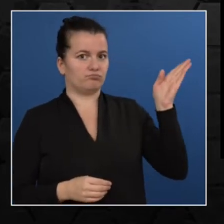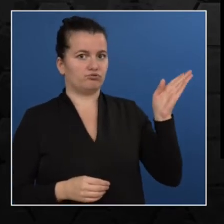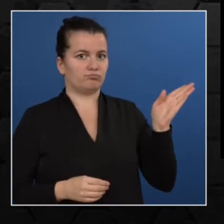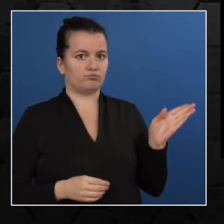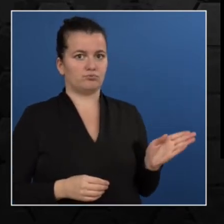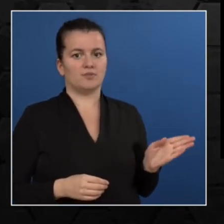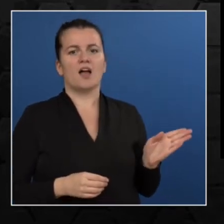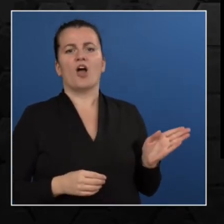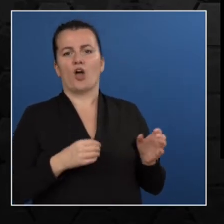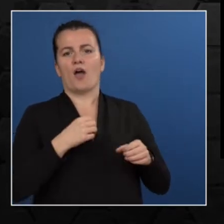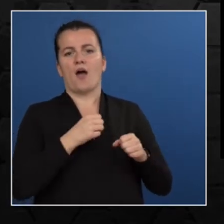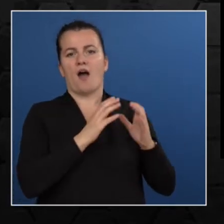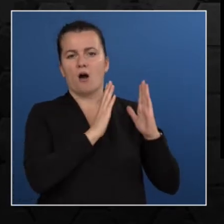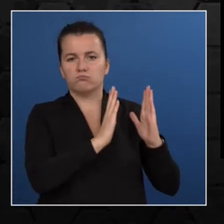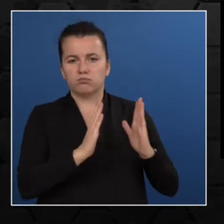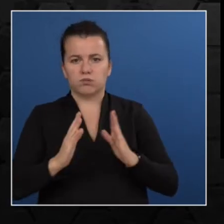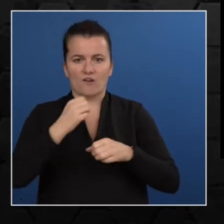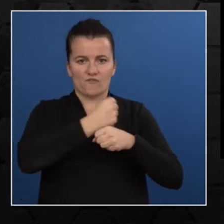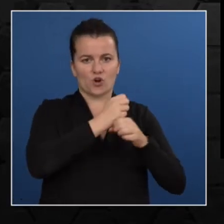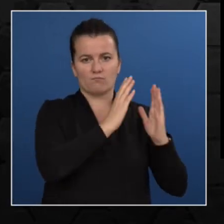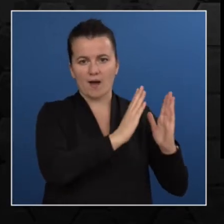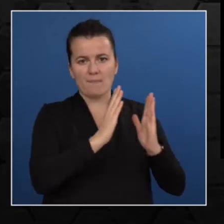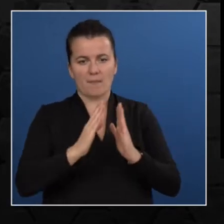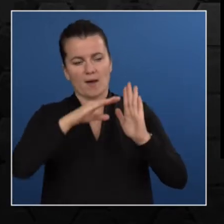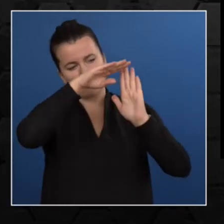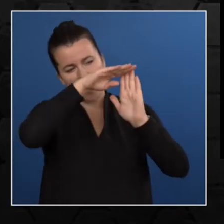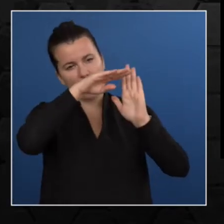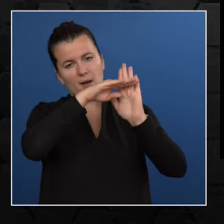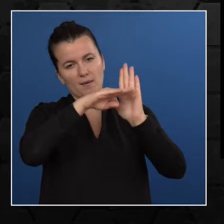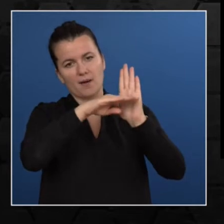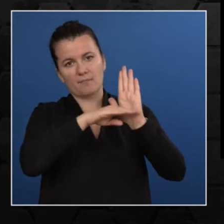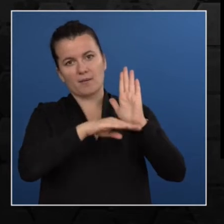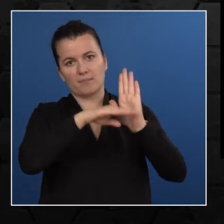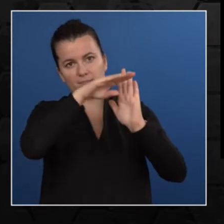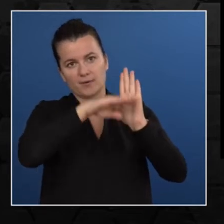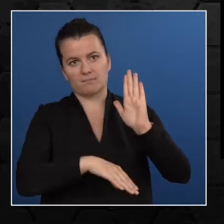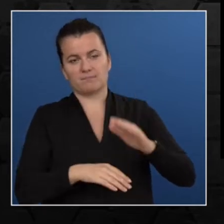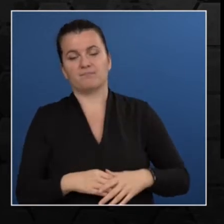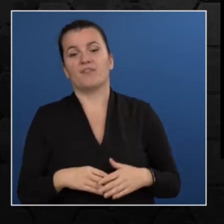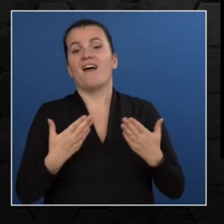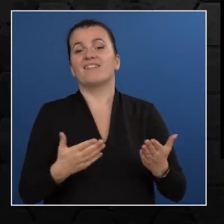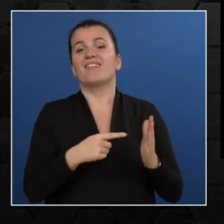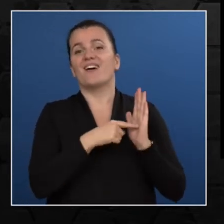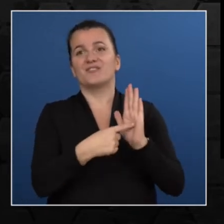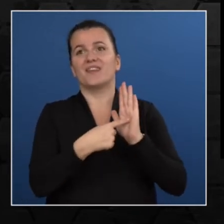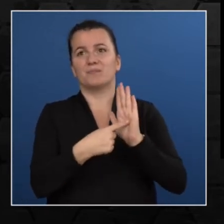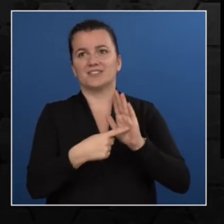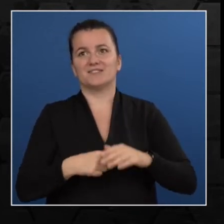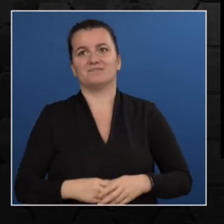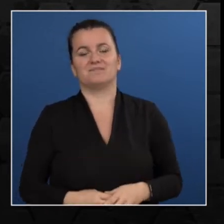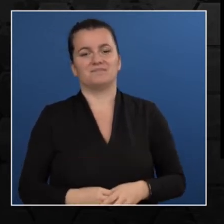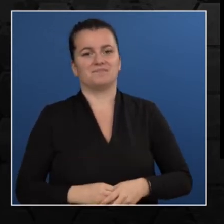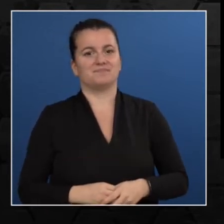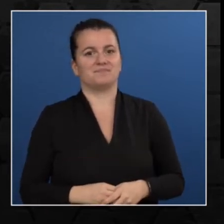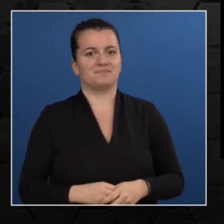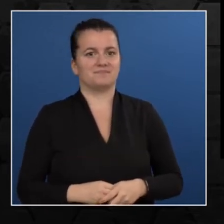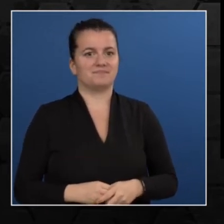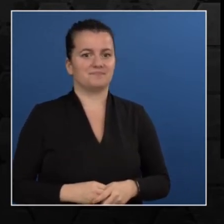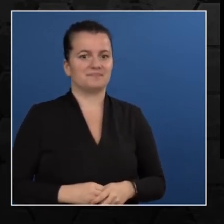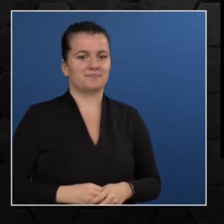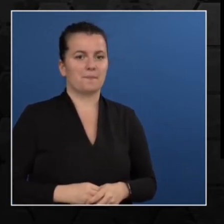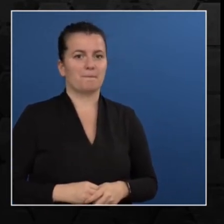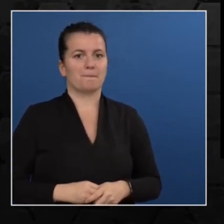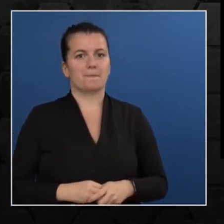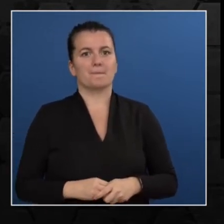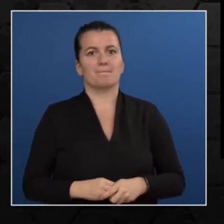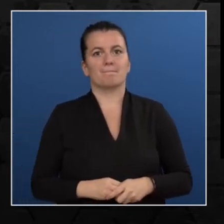And last but not least, it is time for the demos. So that was a lot